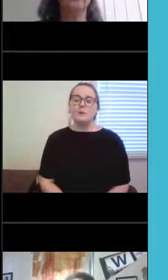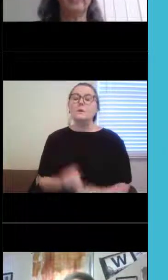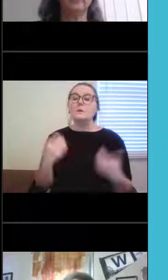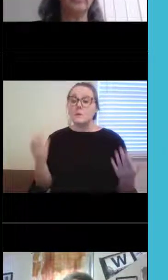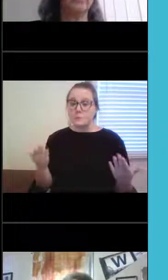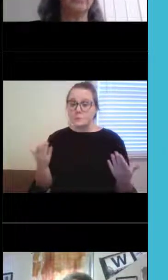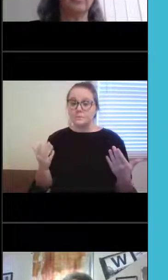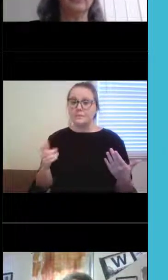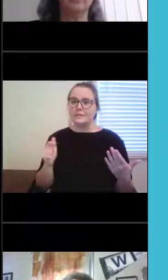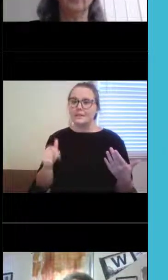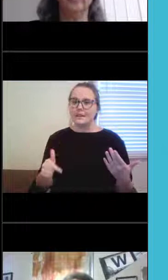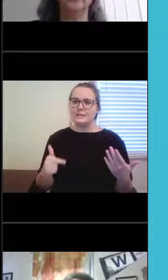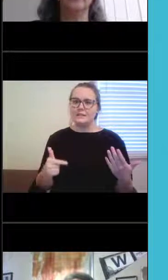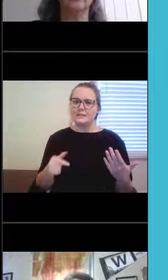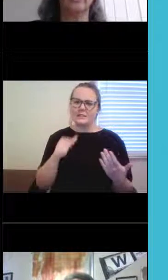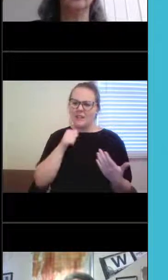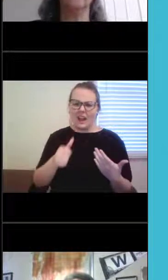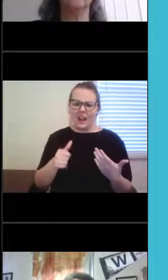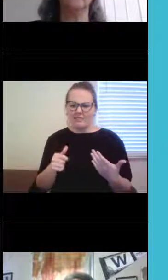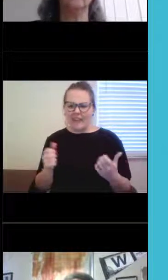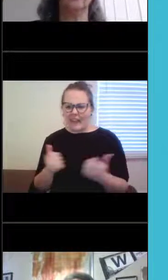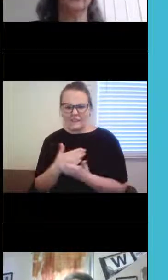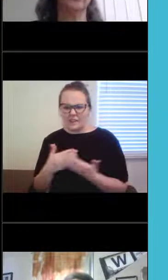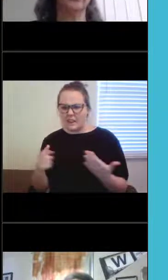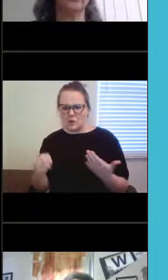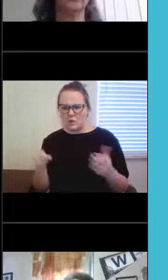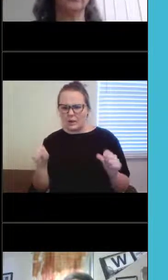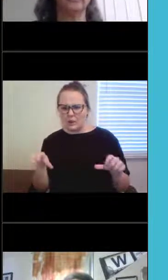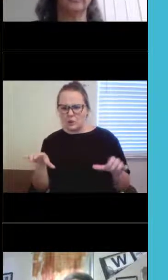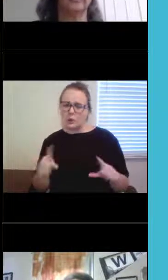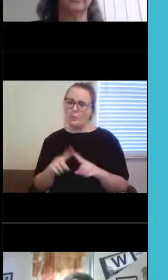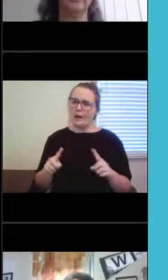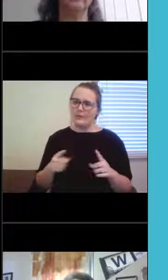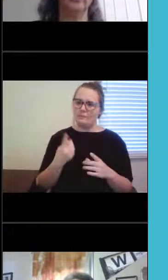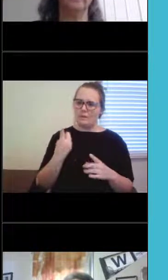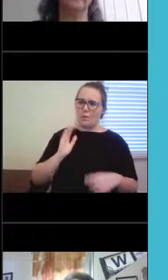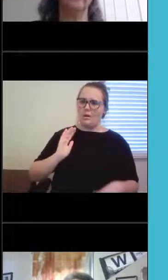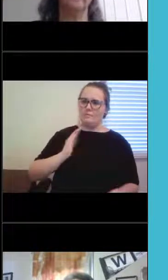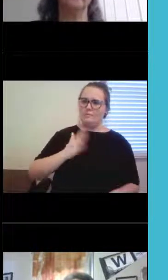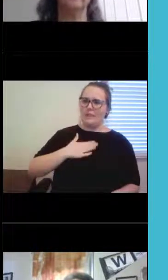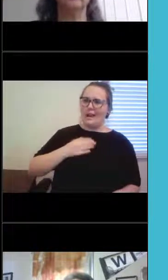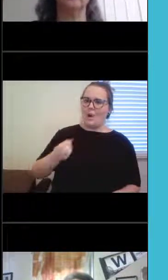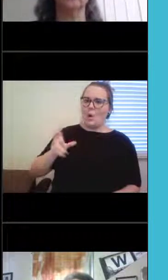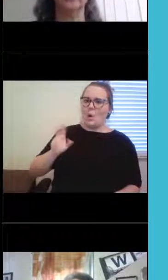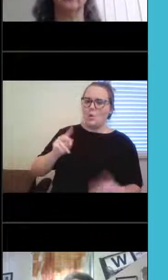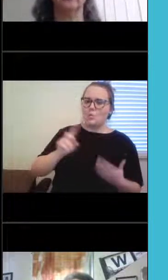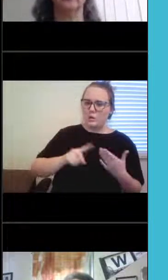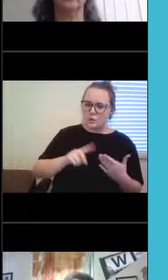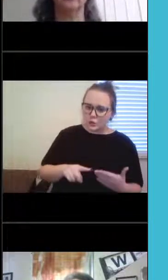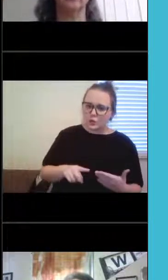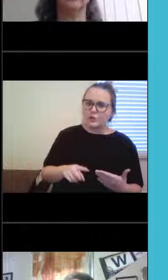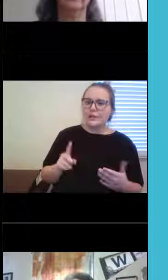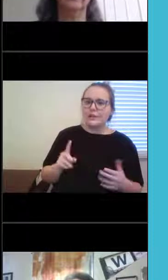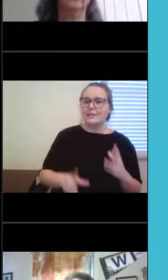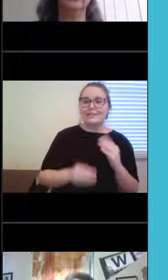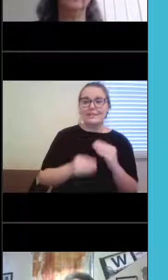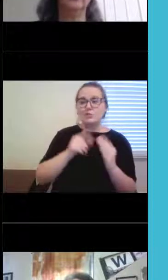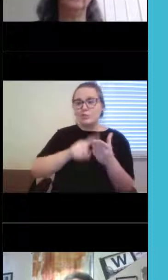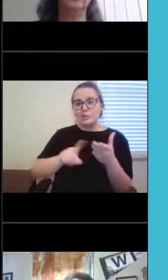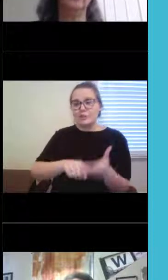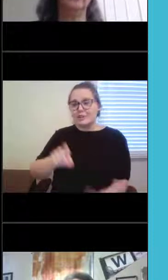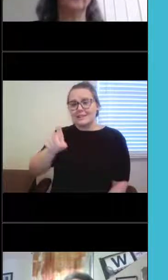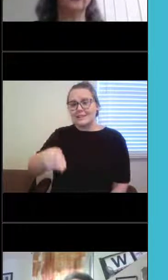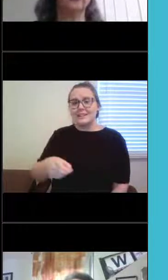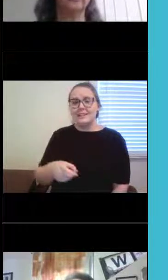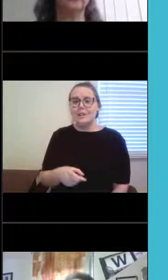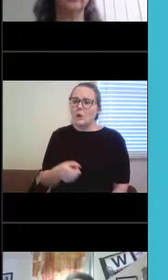So this is by no means exhaustive, but just a couple of things from my own research that I pull out that additional research is needed on. I mean, we